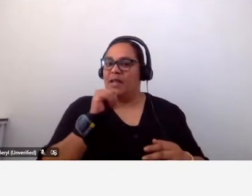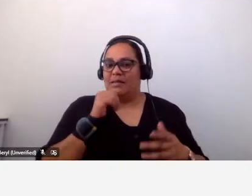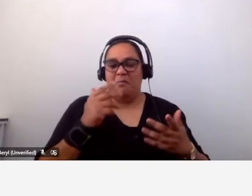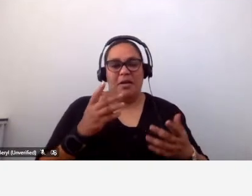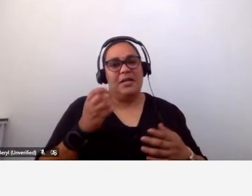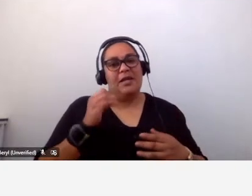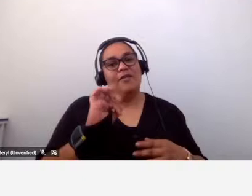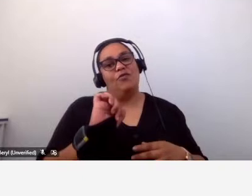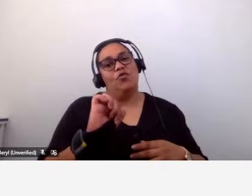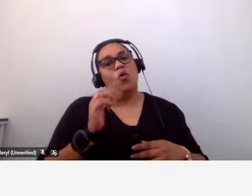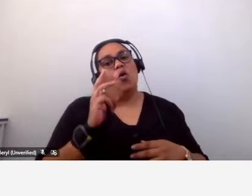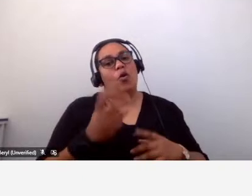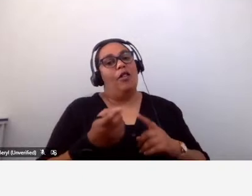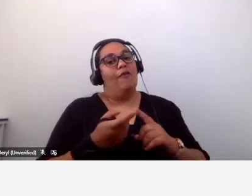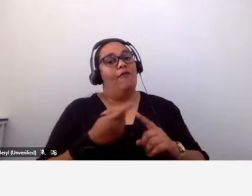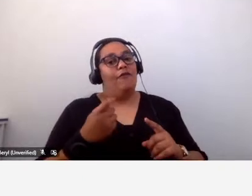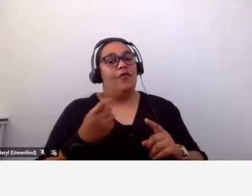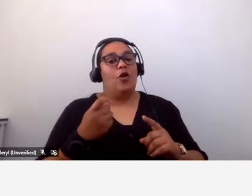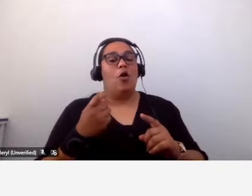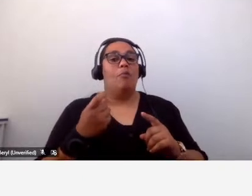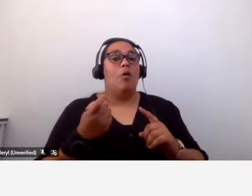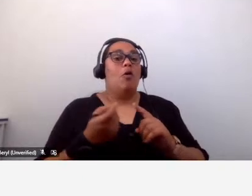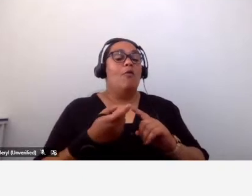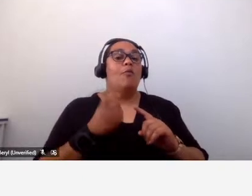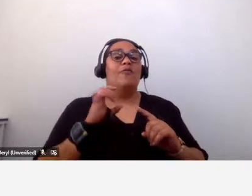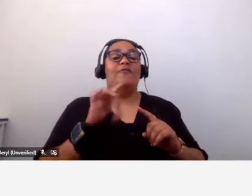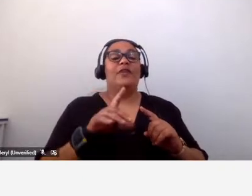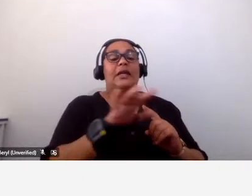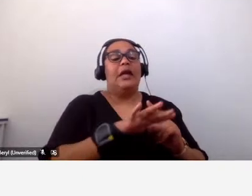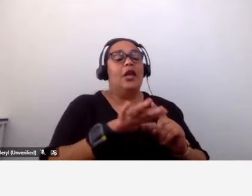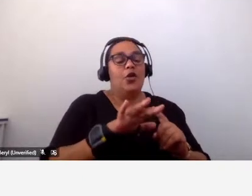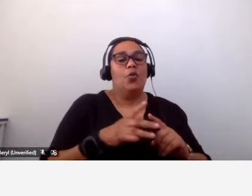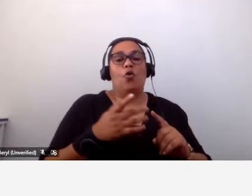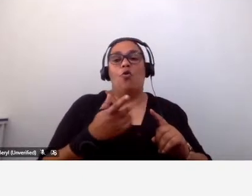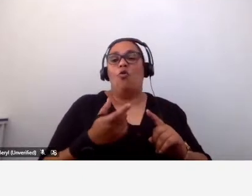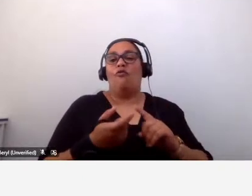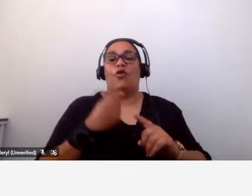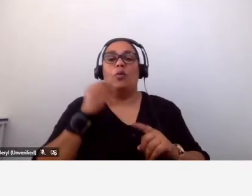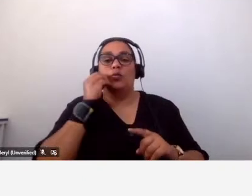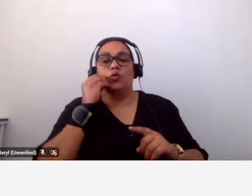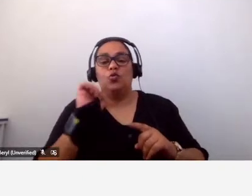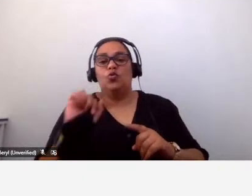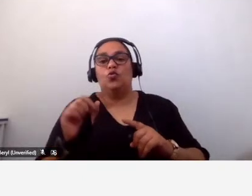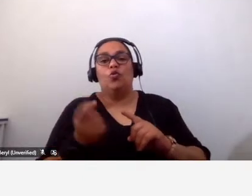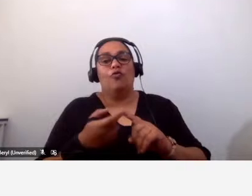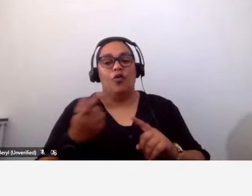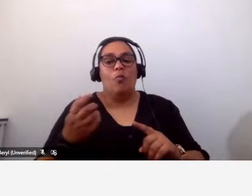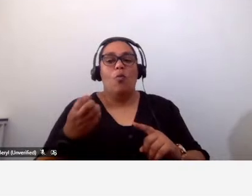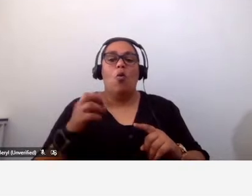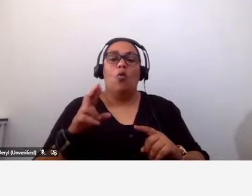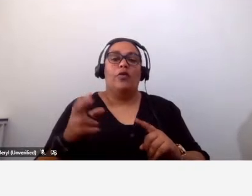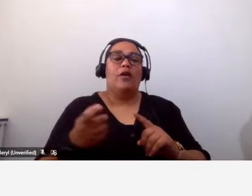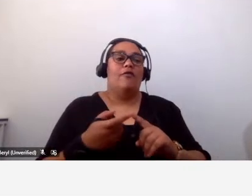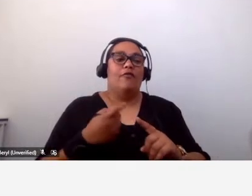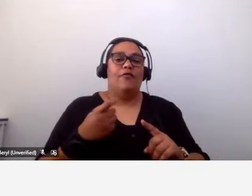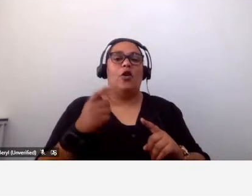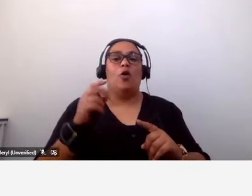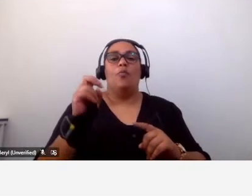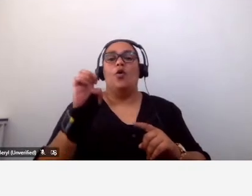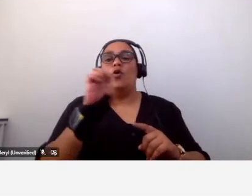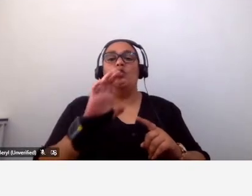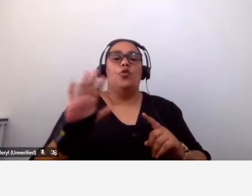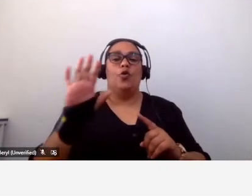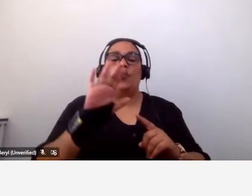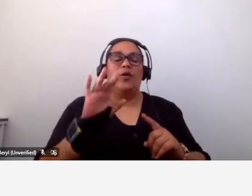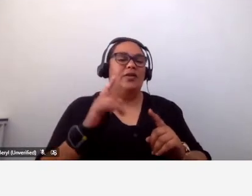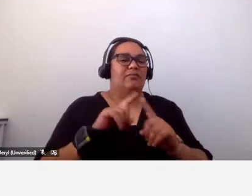of whether they are from Nguni origin, they are from of a Sotho origin, or they are from of European origin.